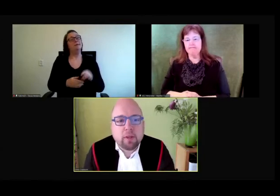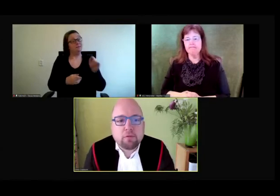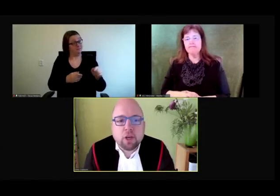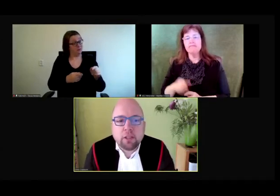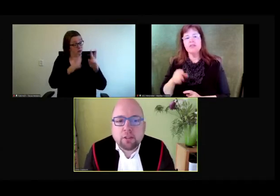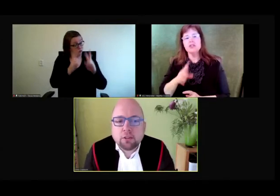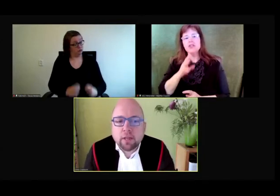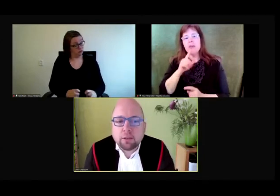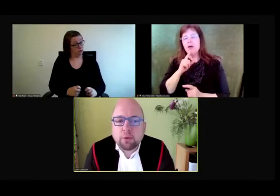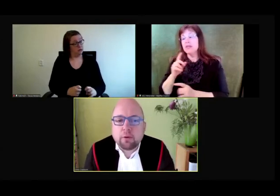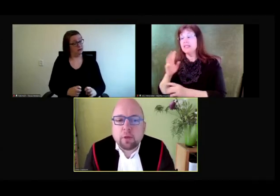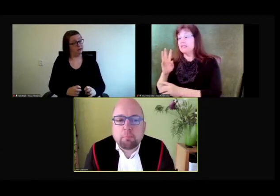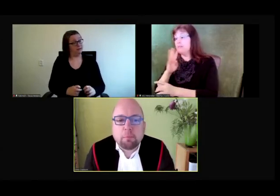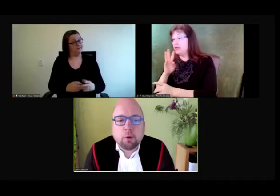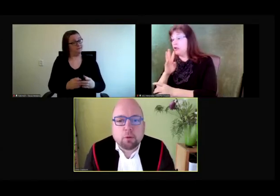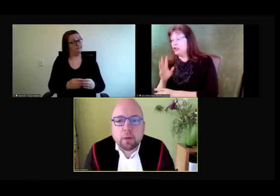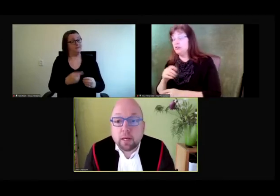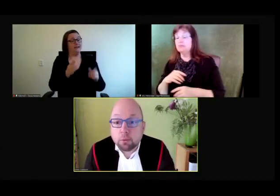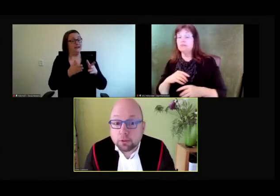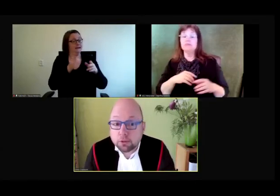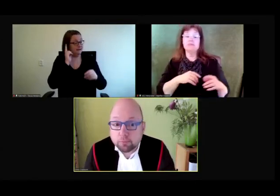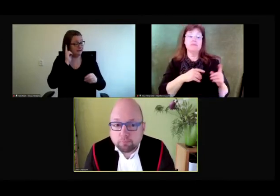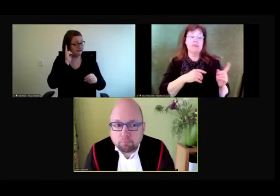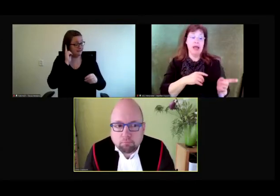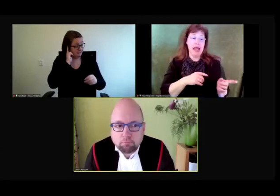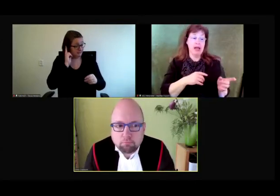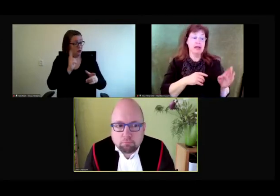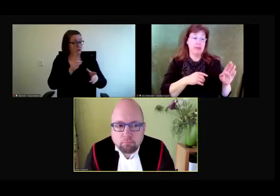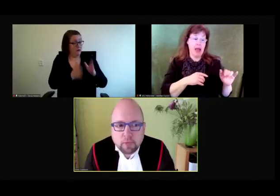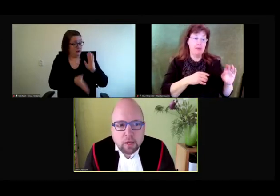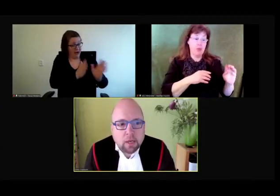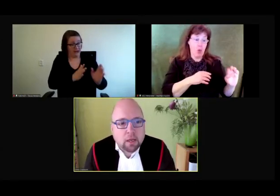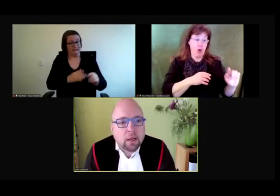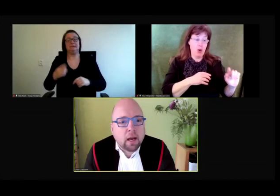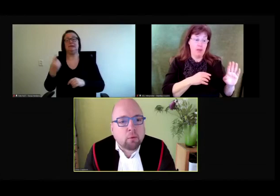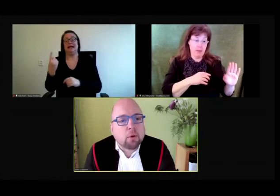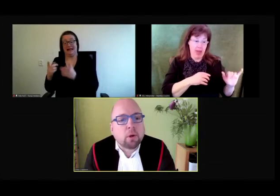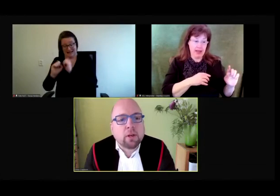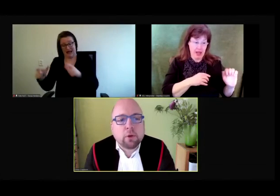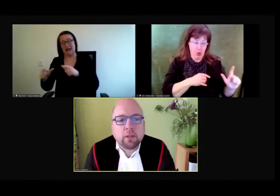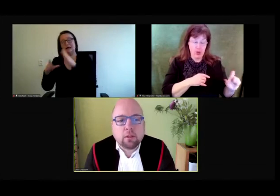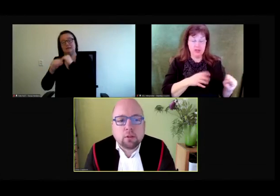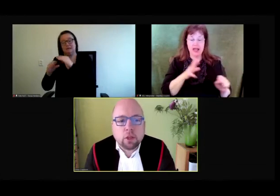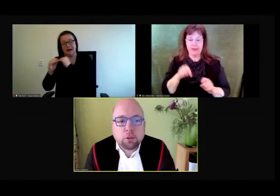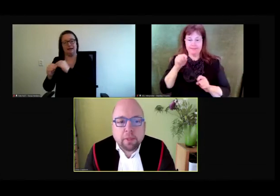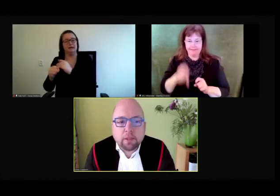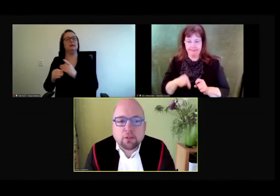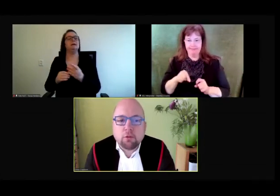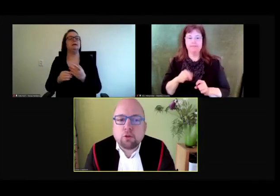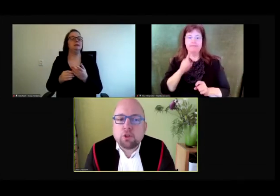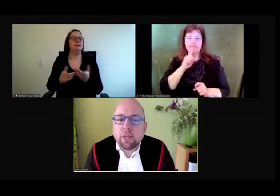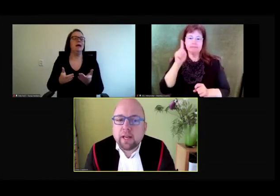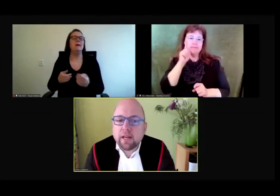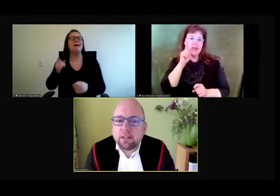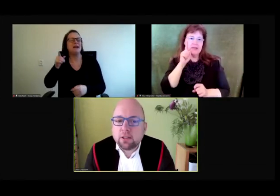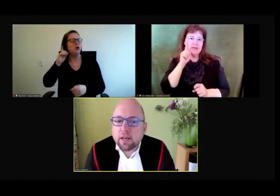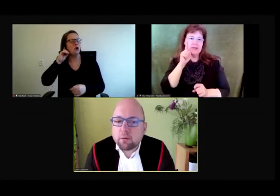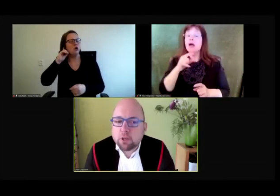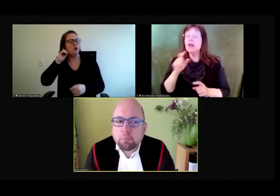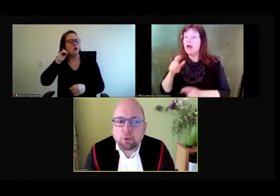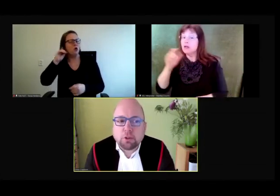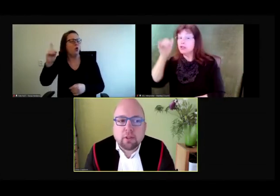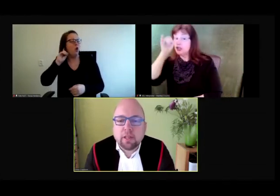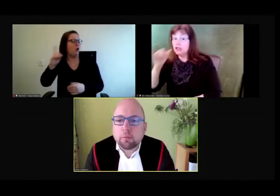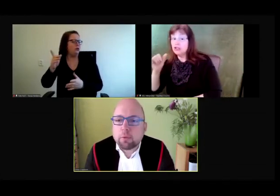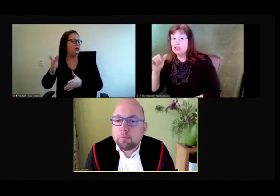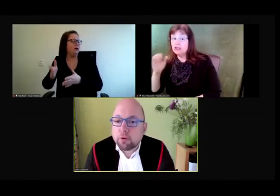speakers with deaf signers and with hearing bimodal bilinguals. Now, while hearing Dutch speakers don't usually get any sign